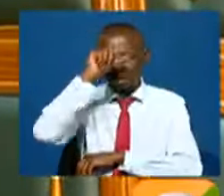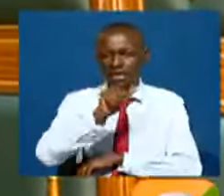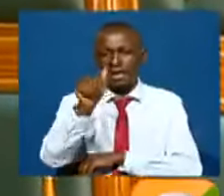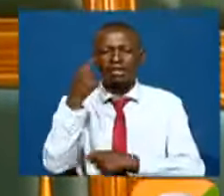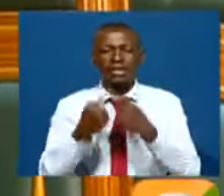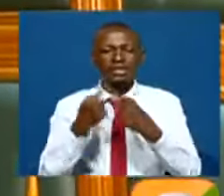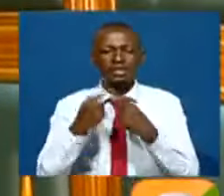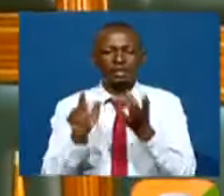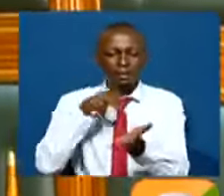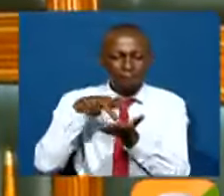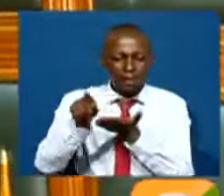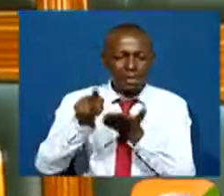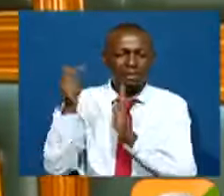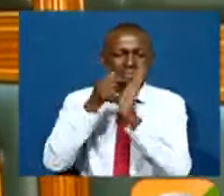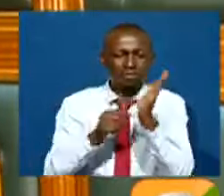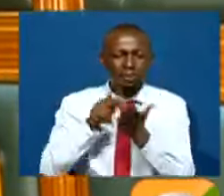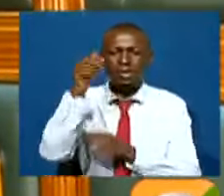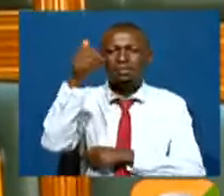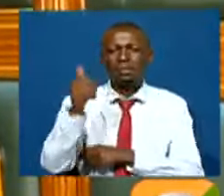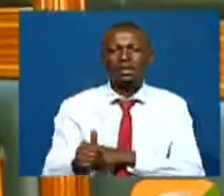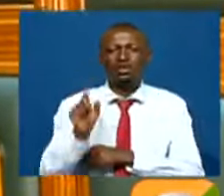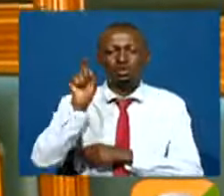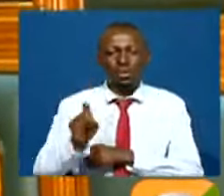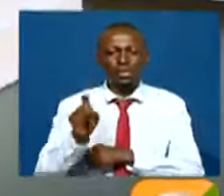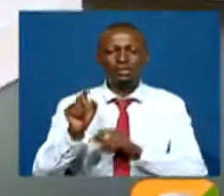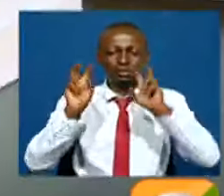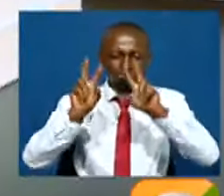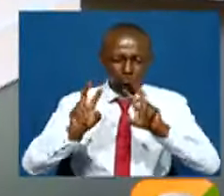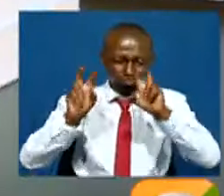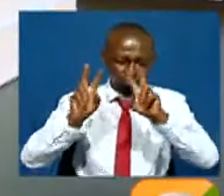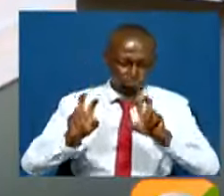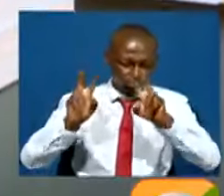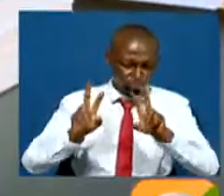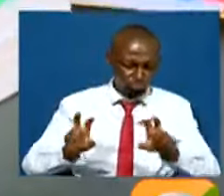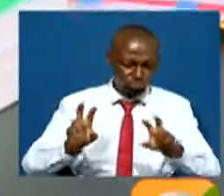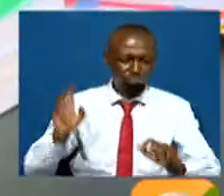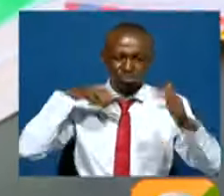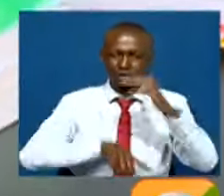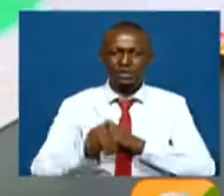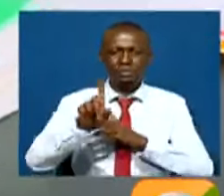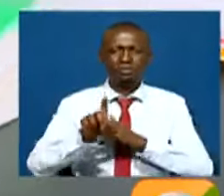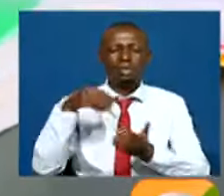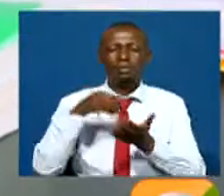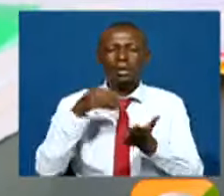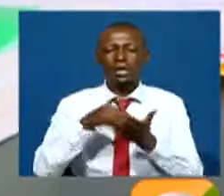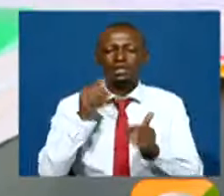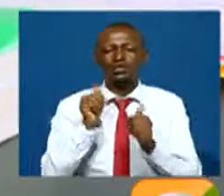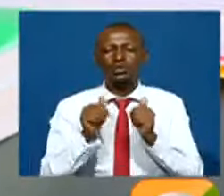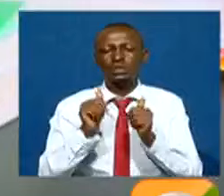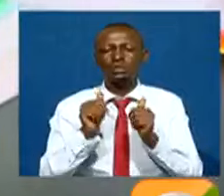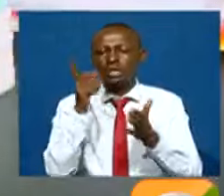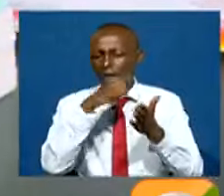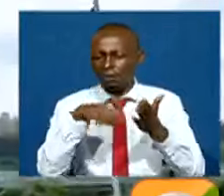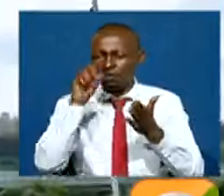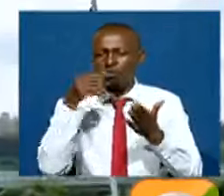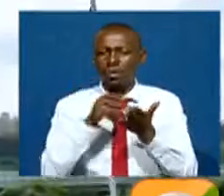year, their payment claims will be subjected to further scrutiny. So far, the Pending Bills Verification Committee, chaired